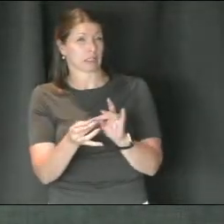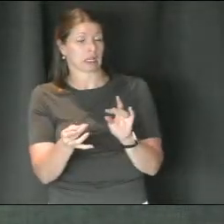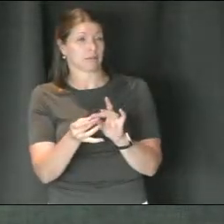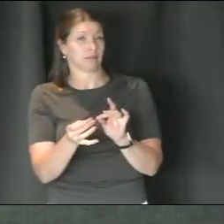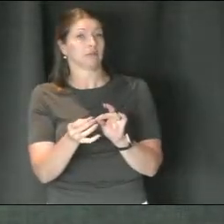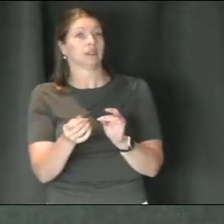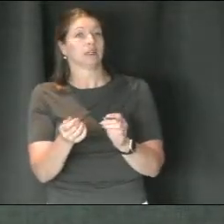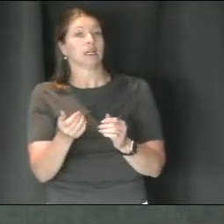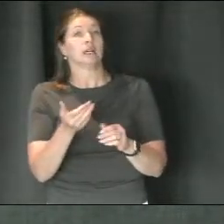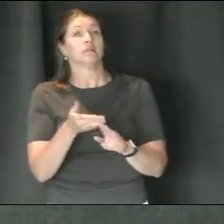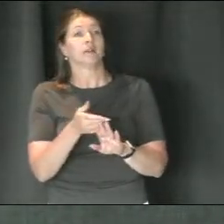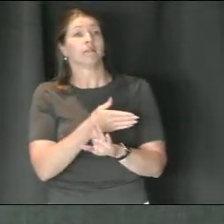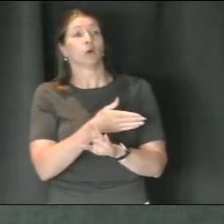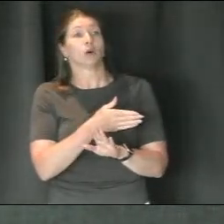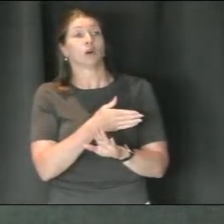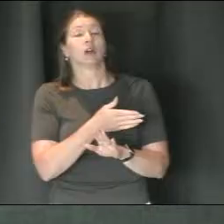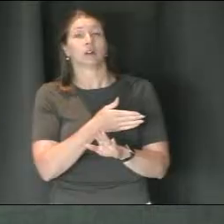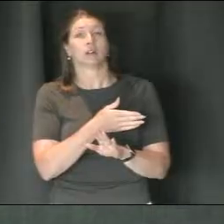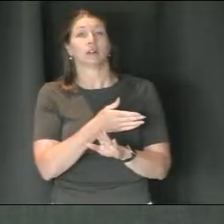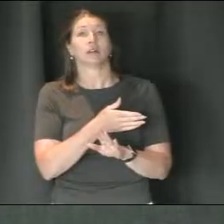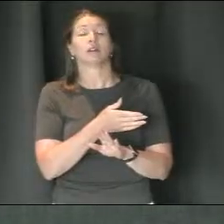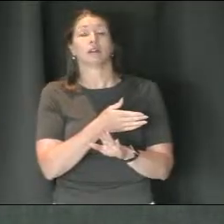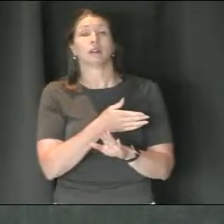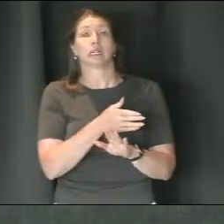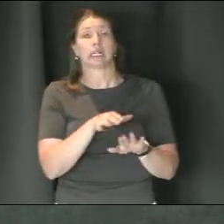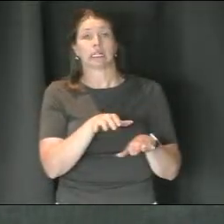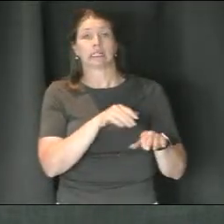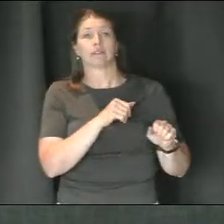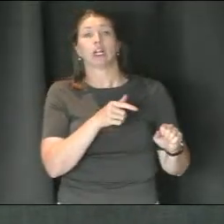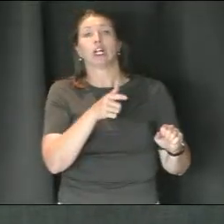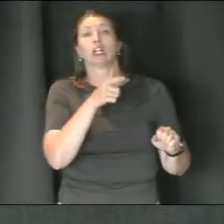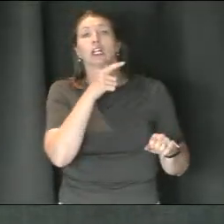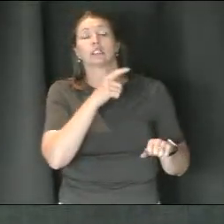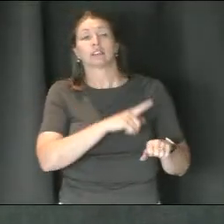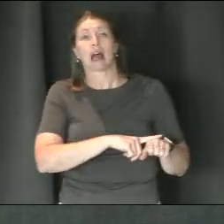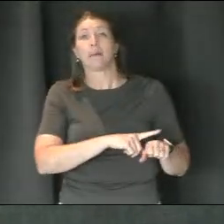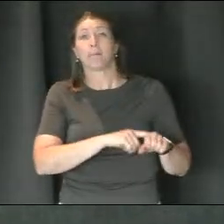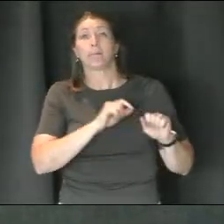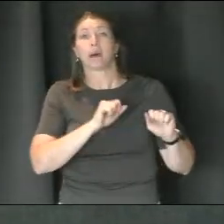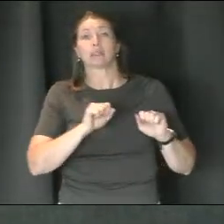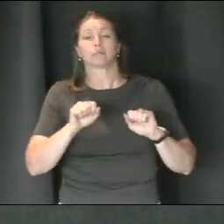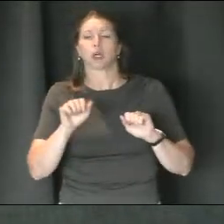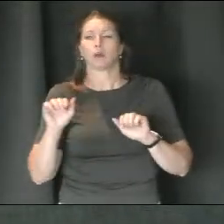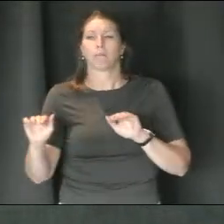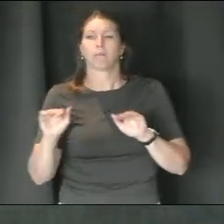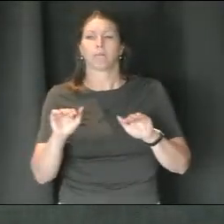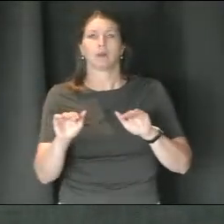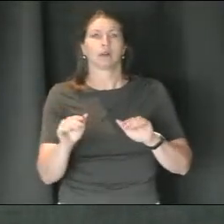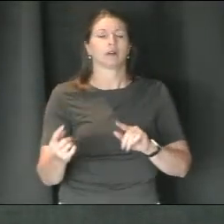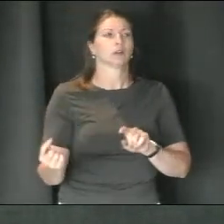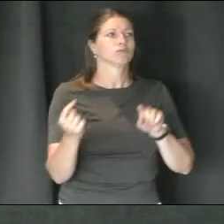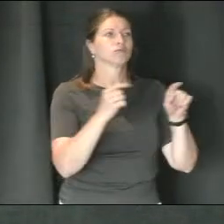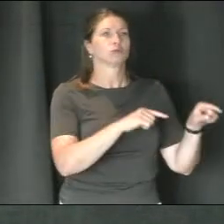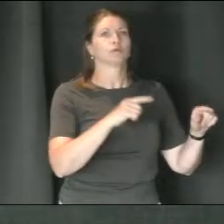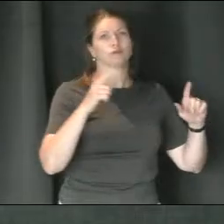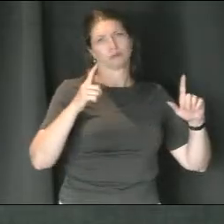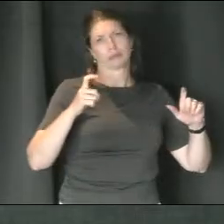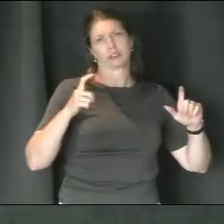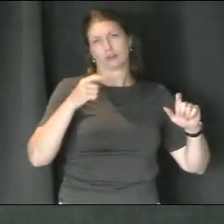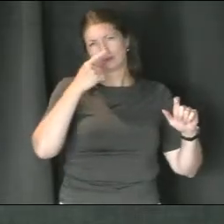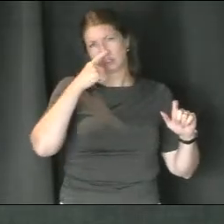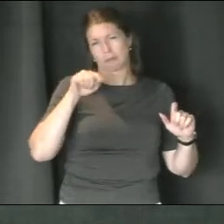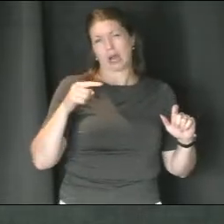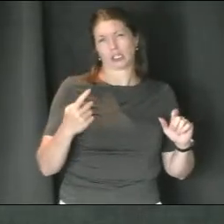proceedings. During the luncheon, you may be asked to come out to take a photo, and if you could join us at that point, that would be